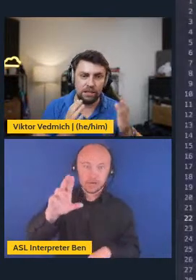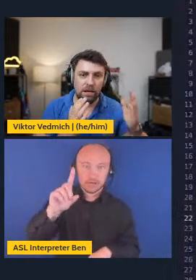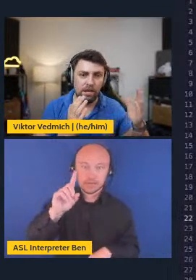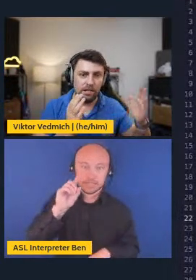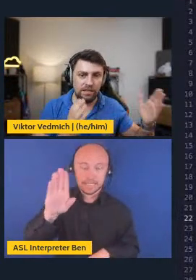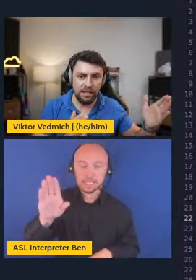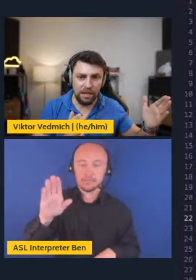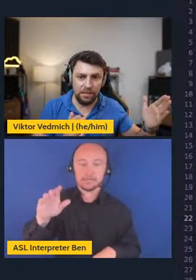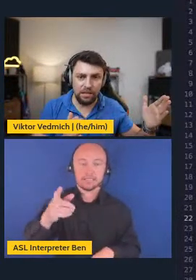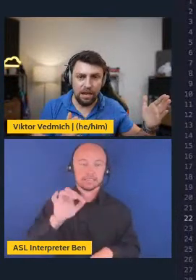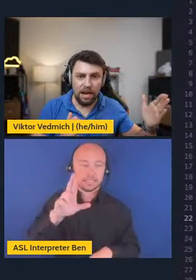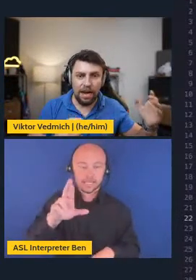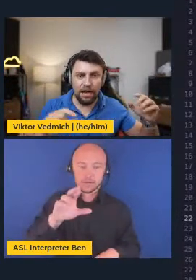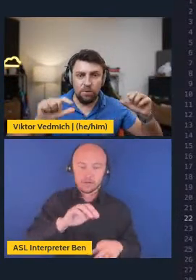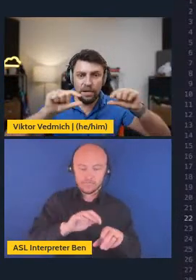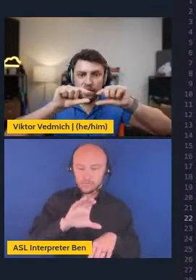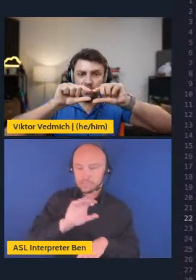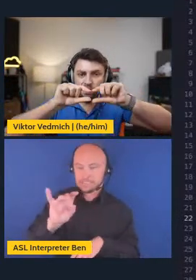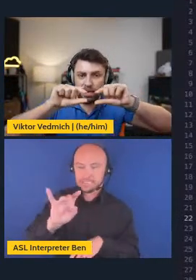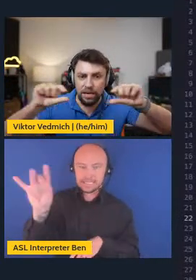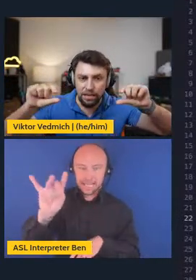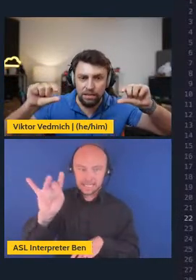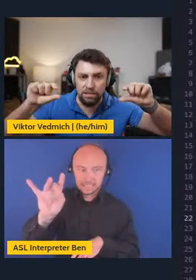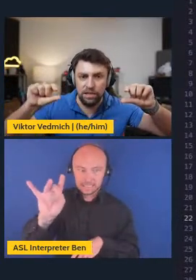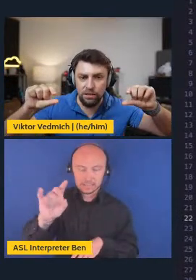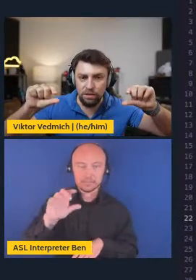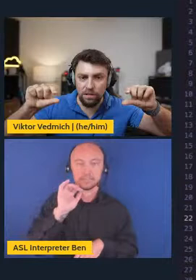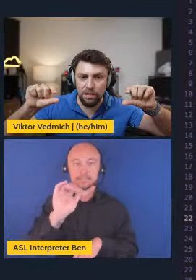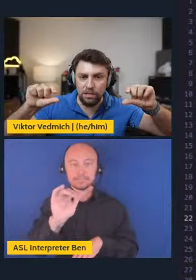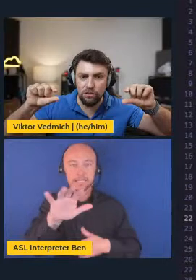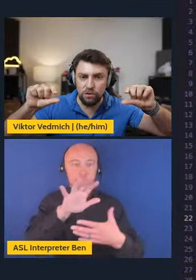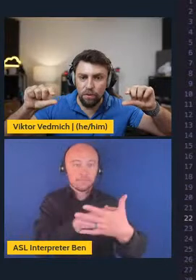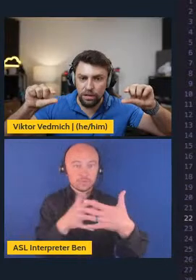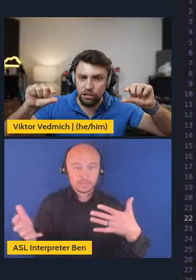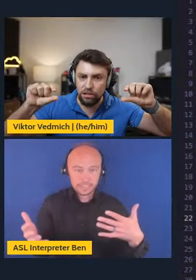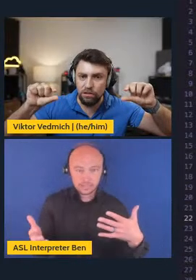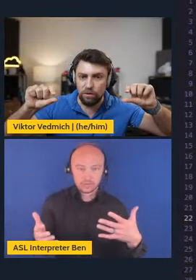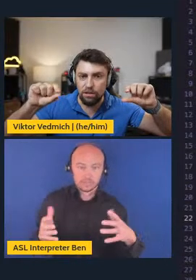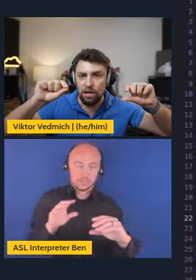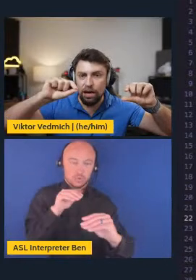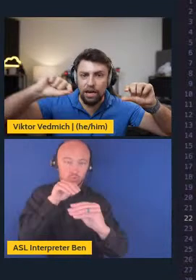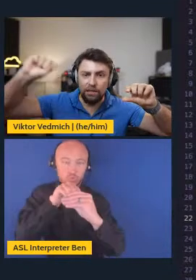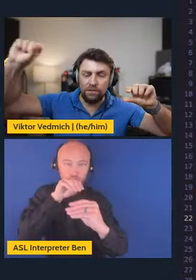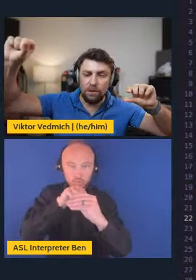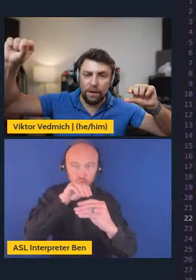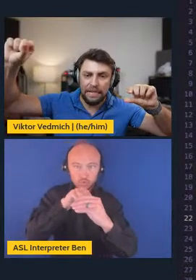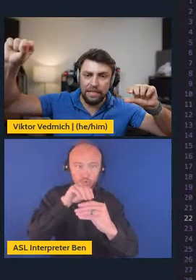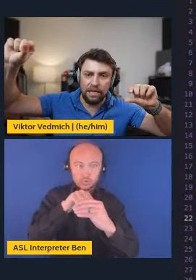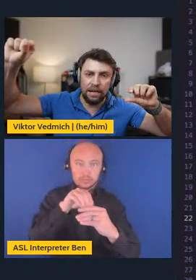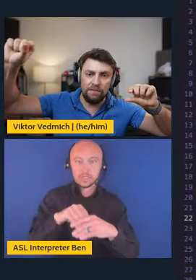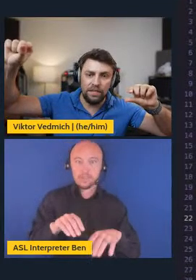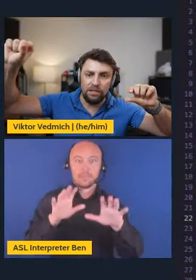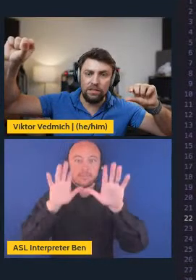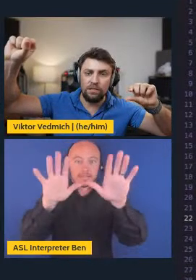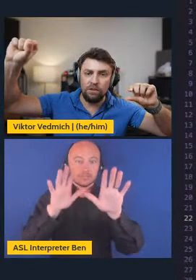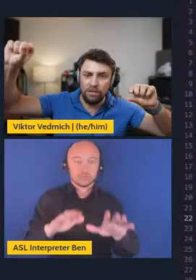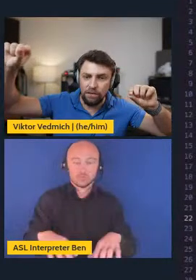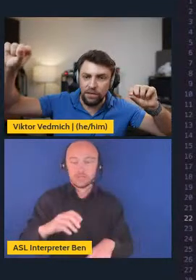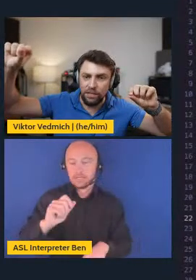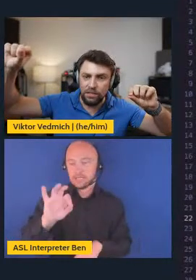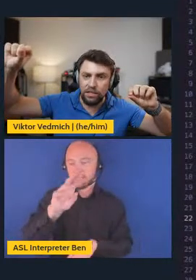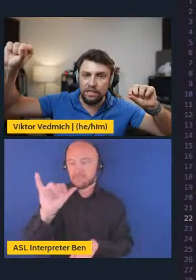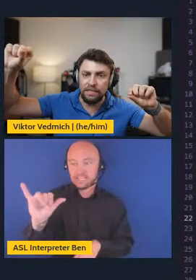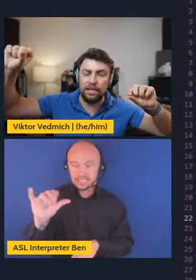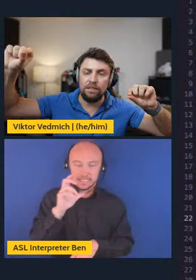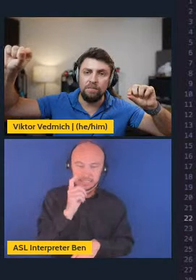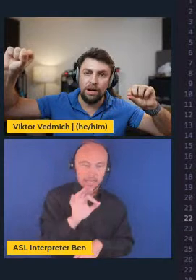in CDK. And when I say, hey, in scheduling, it's storage node, it's created affinity, not